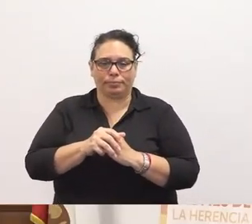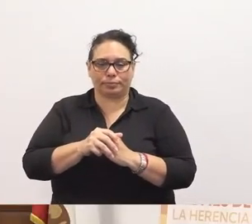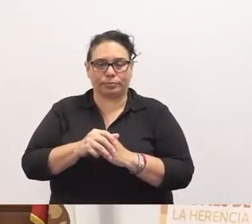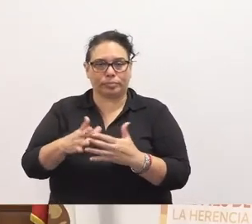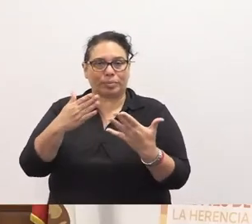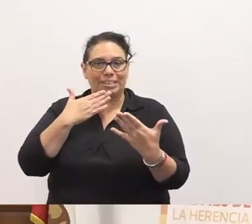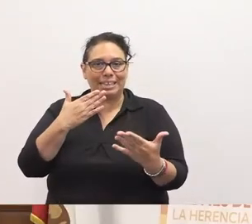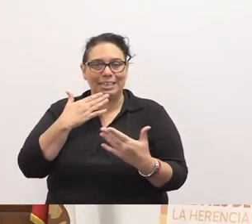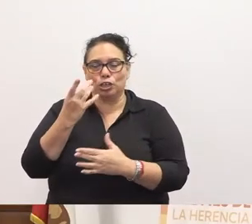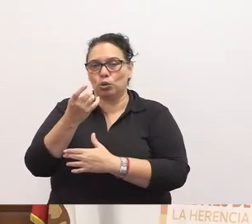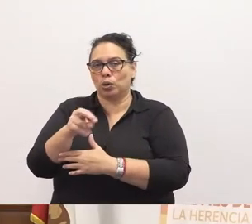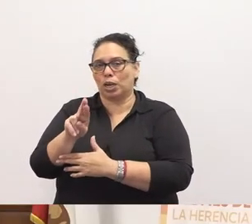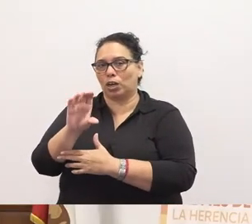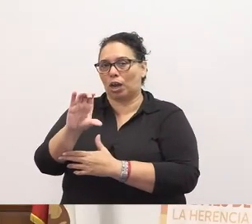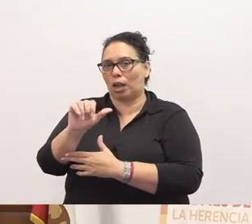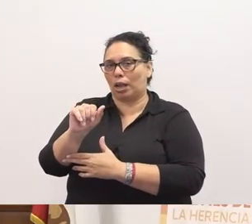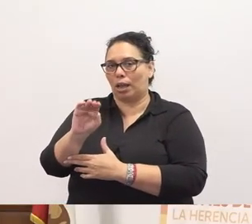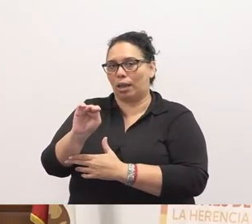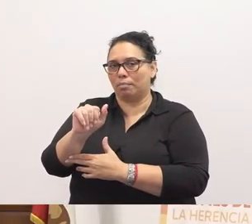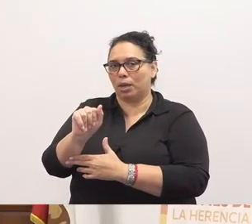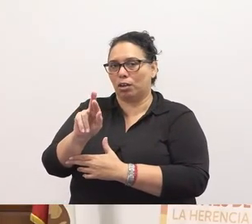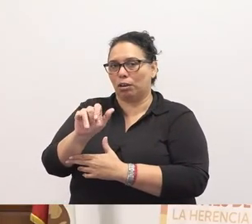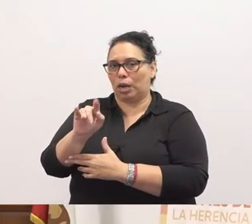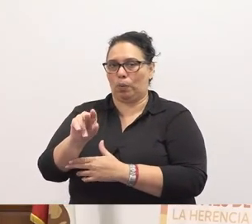Thank you, Dr. Camarino.